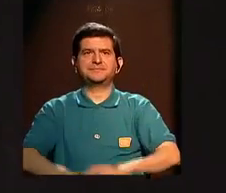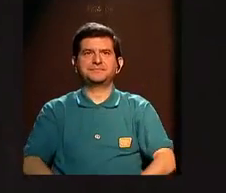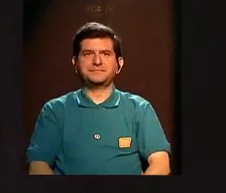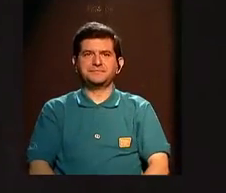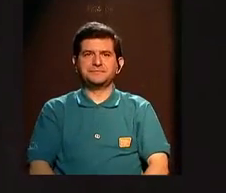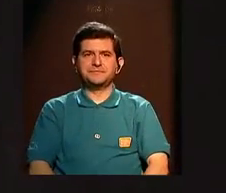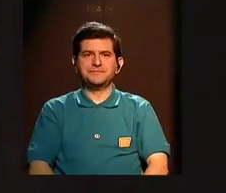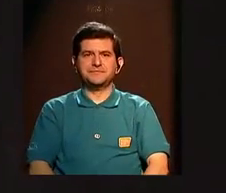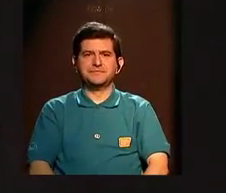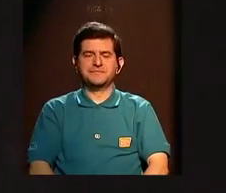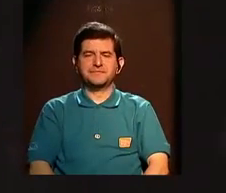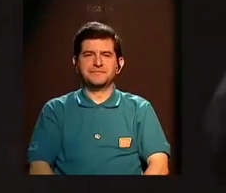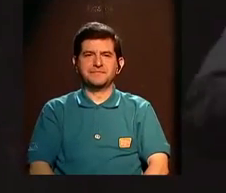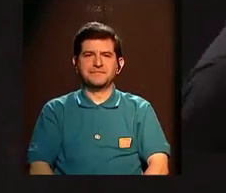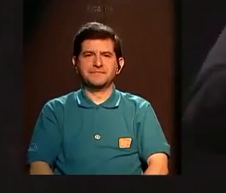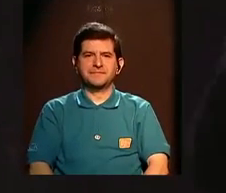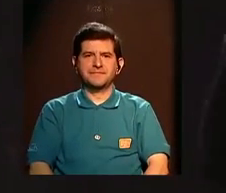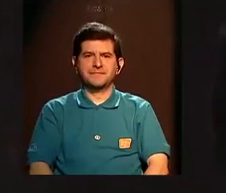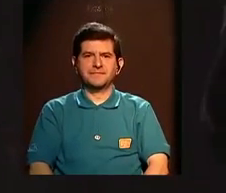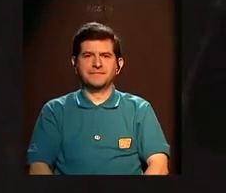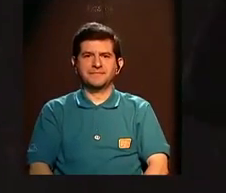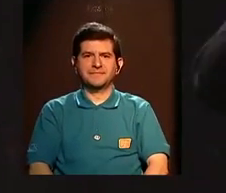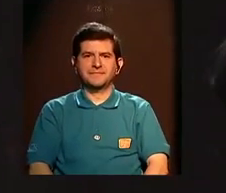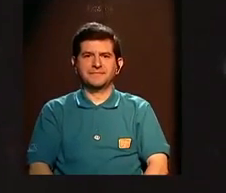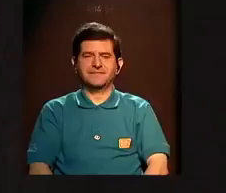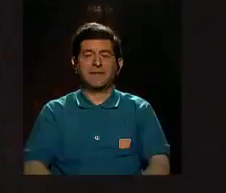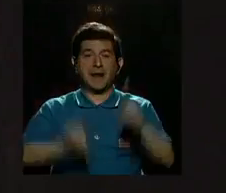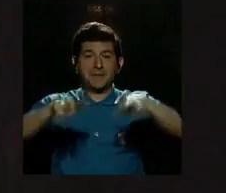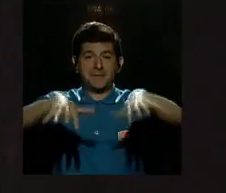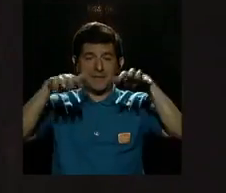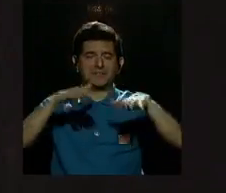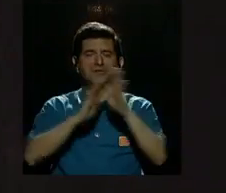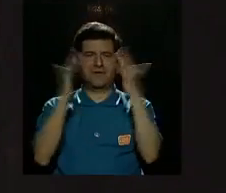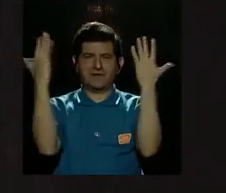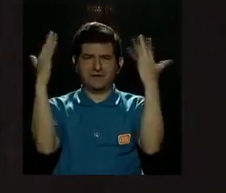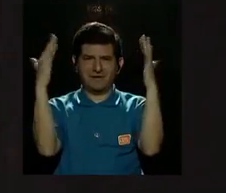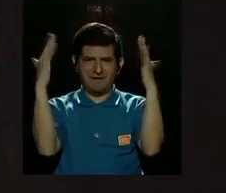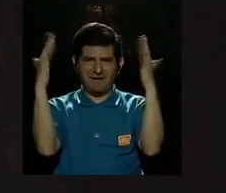La lucha feminista por América Latina.